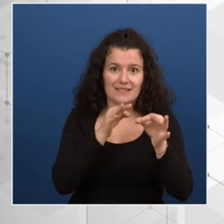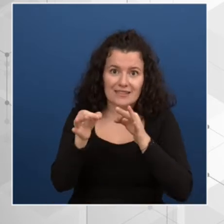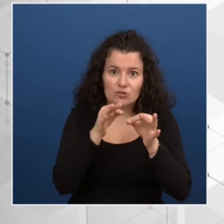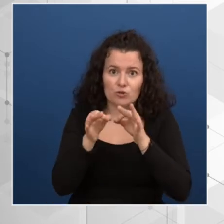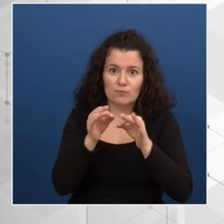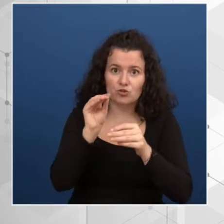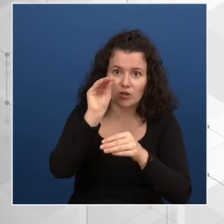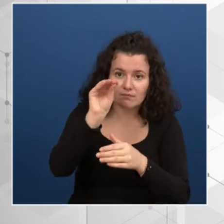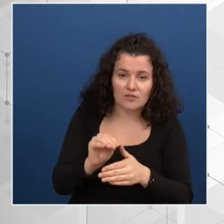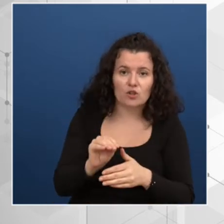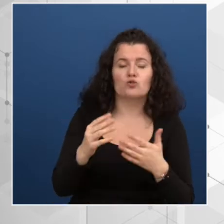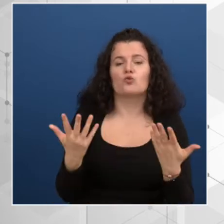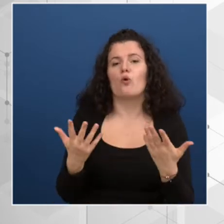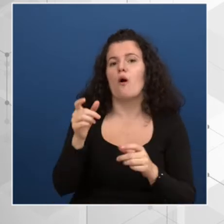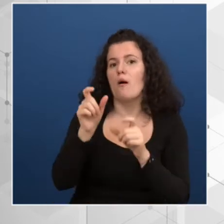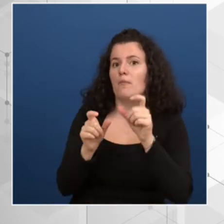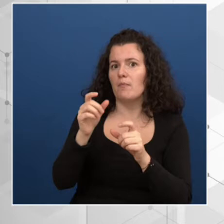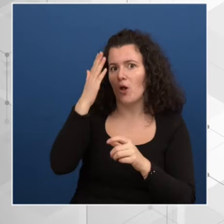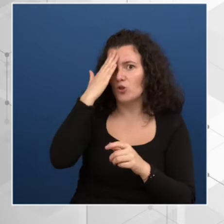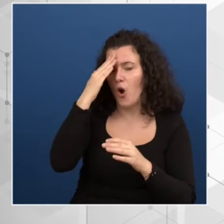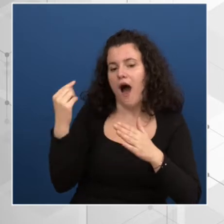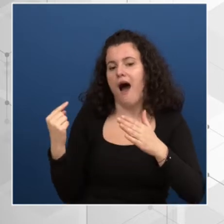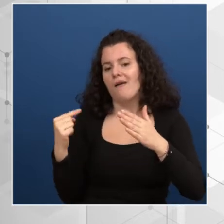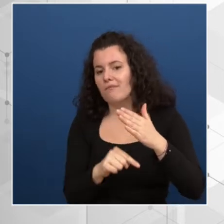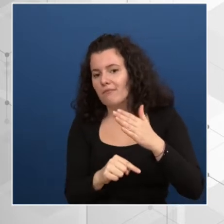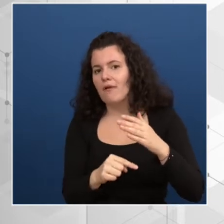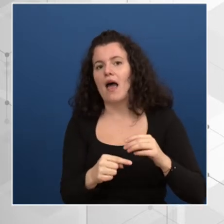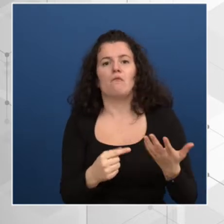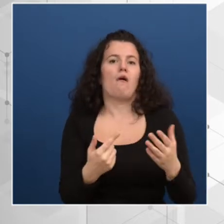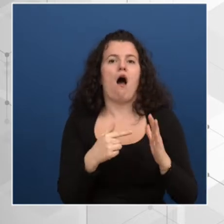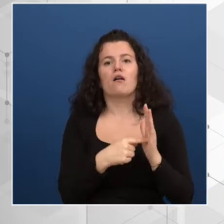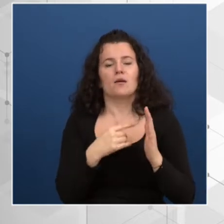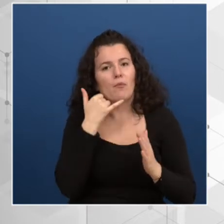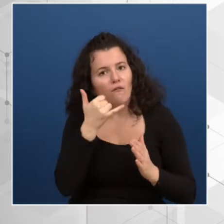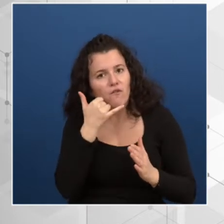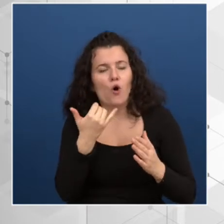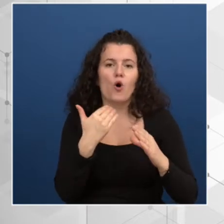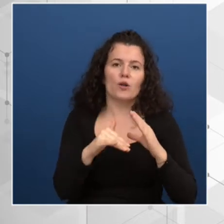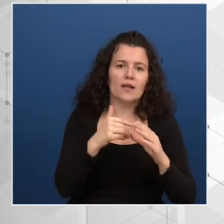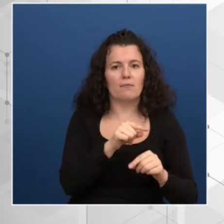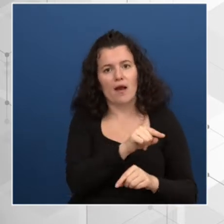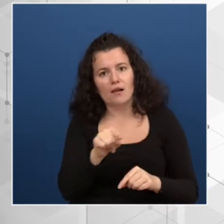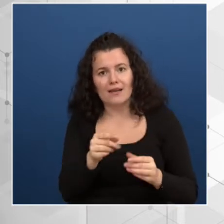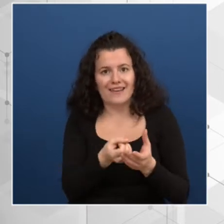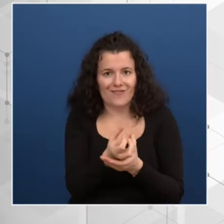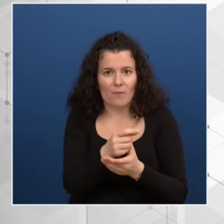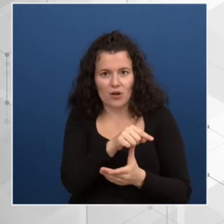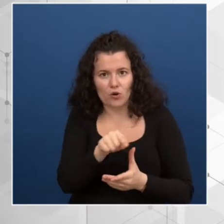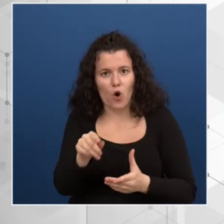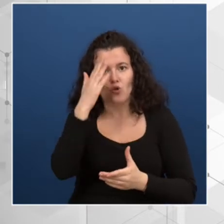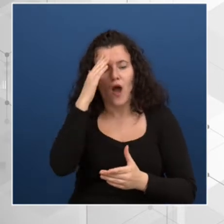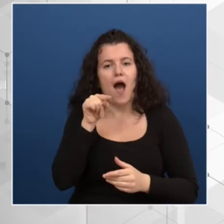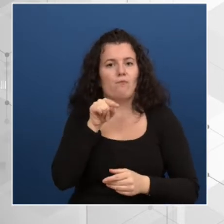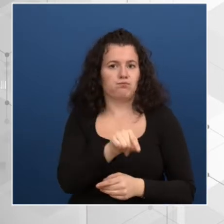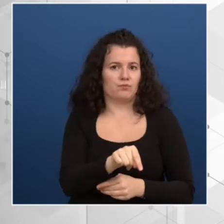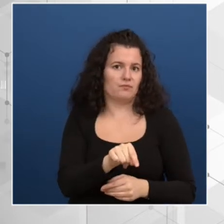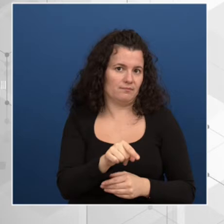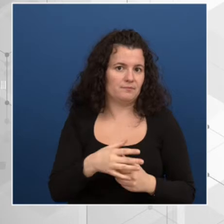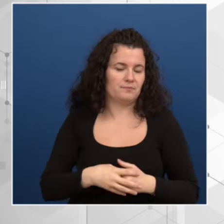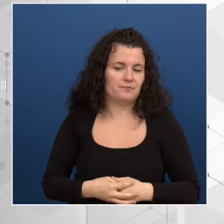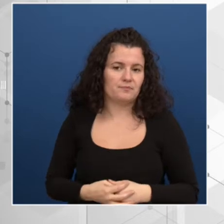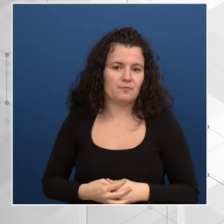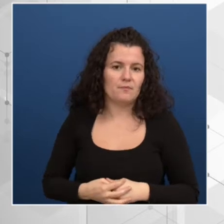increased the default size of all the email I send to size 12 font, just so from immediately it's easy to read. And have a think about